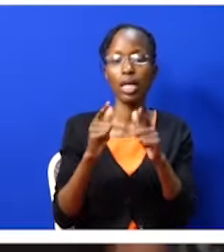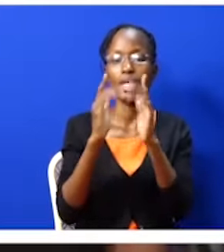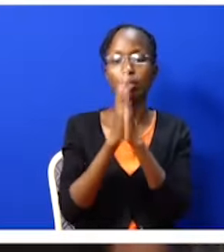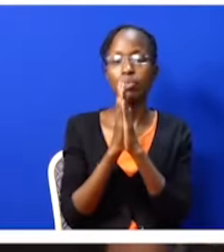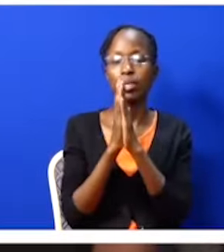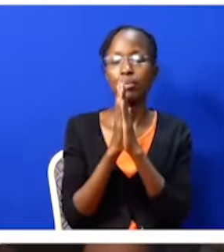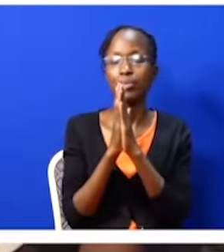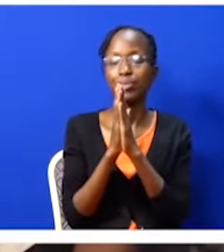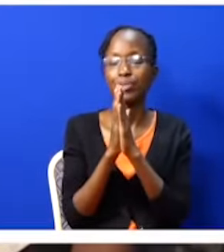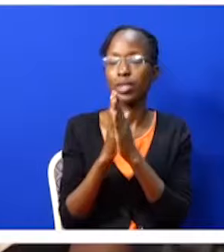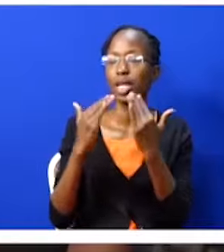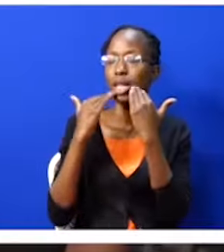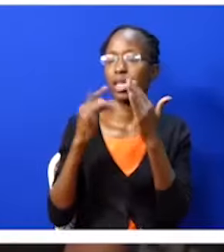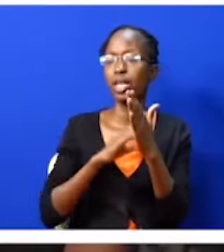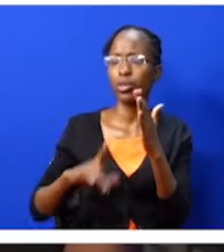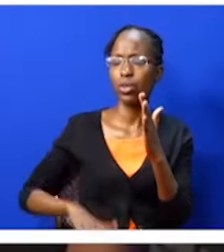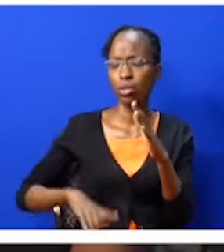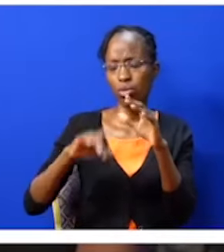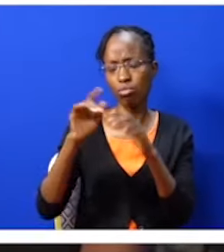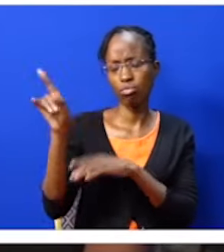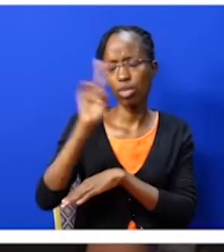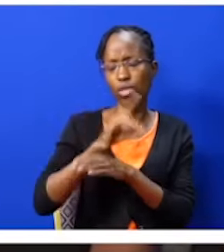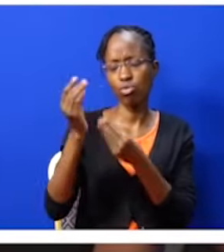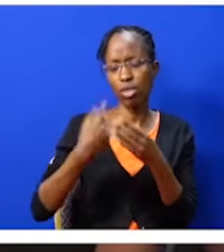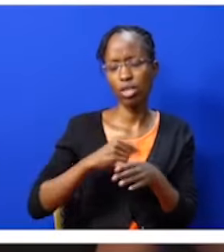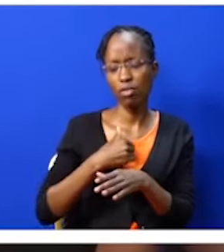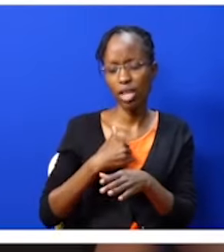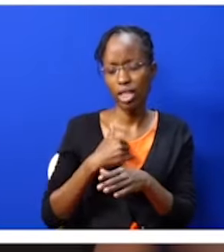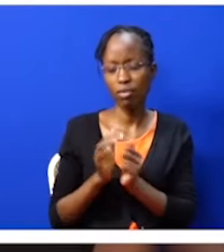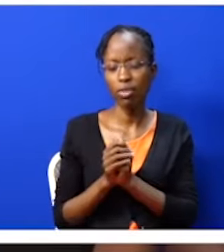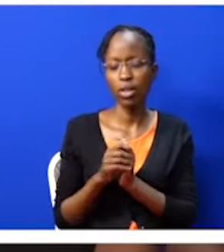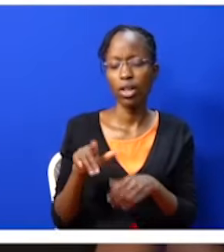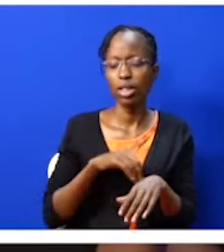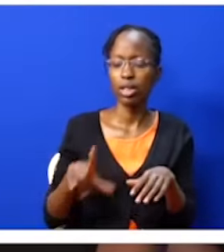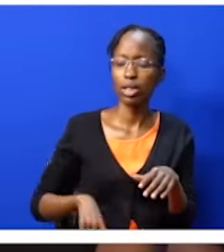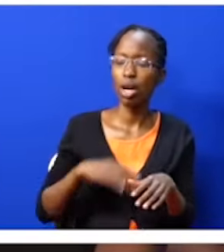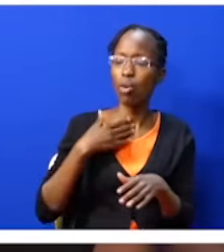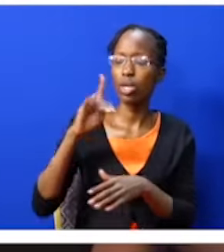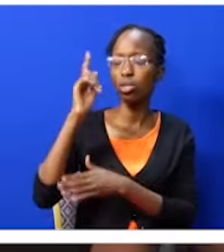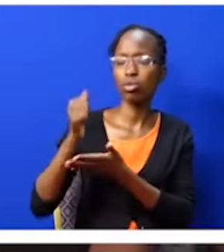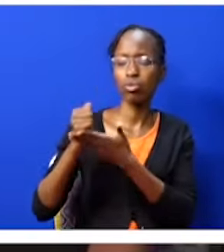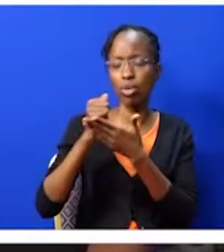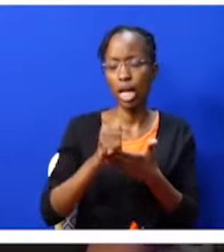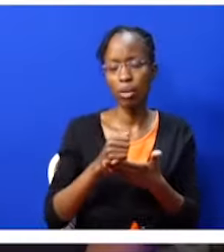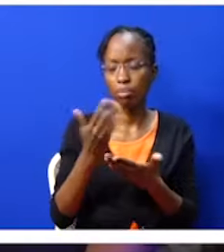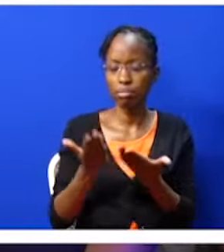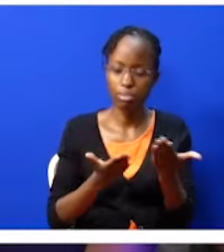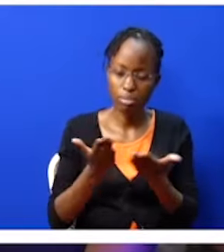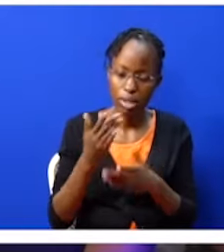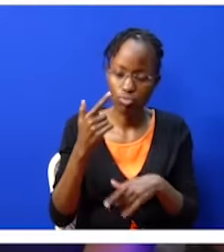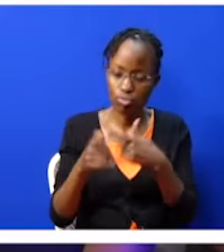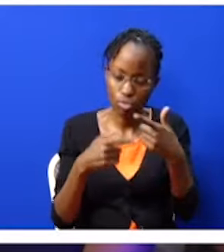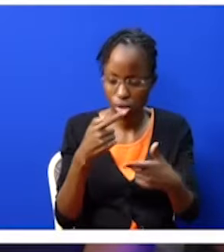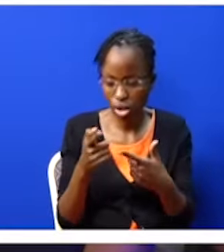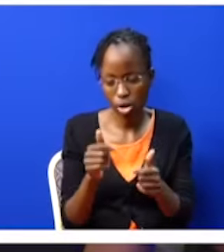pray. Thank you, Lord, for the day you've given us. We do not take it for granted. We'd like you to help this service, Lord, to go without